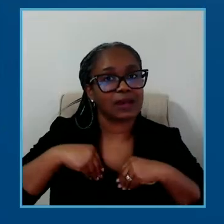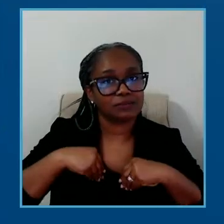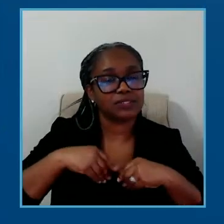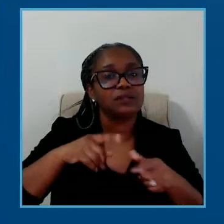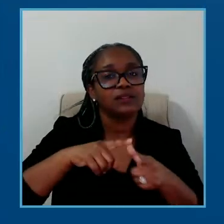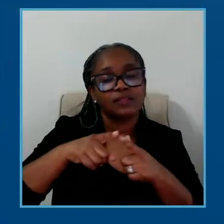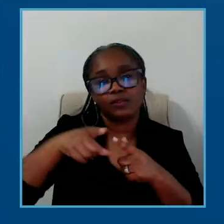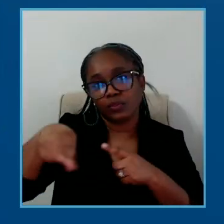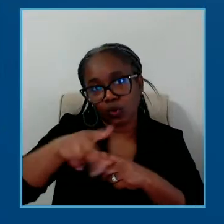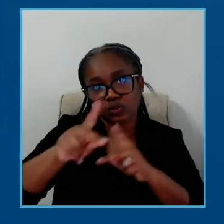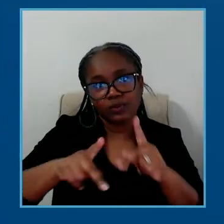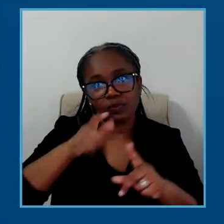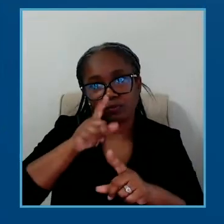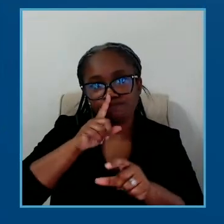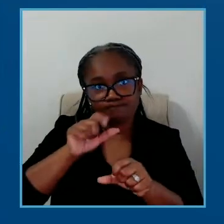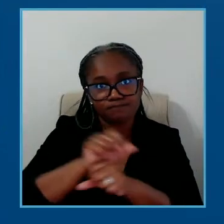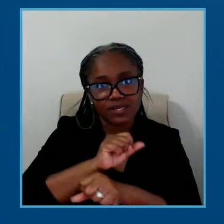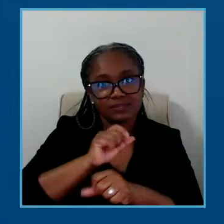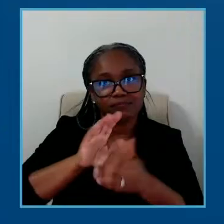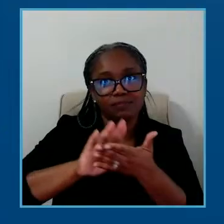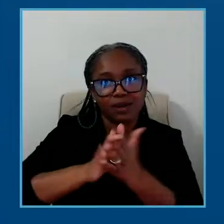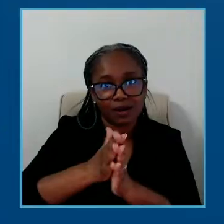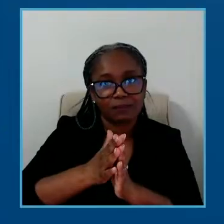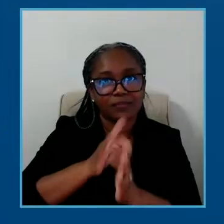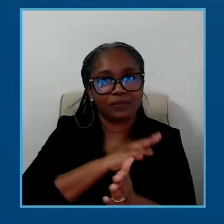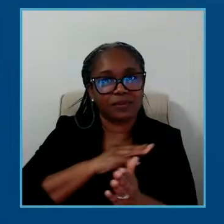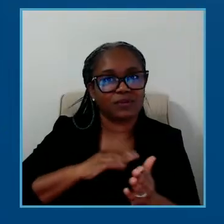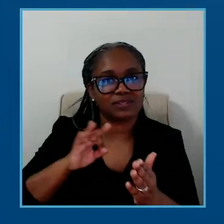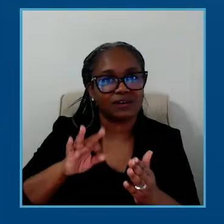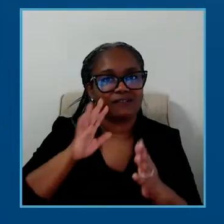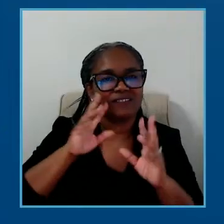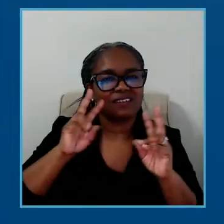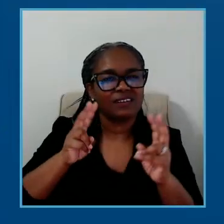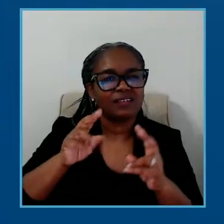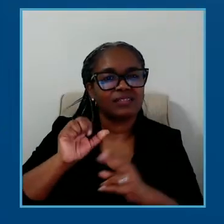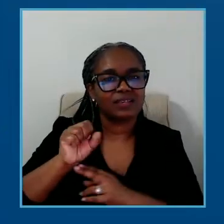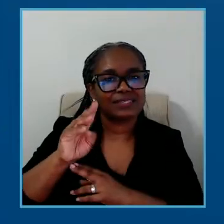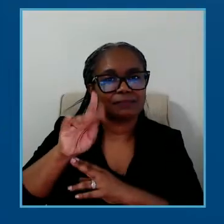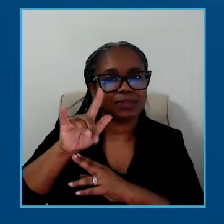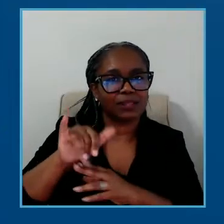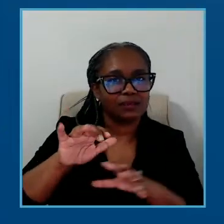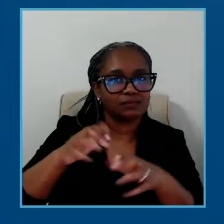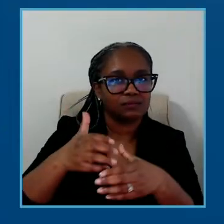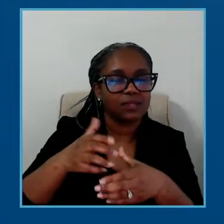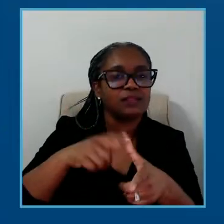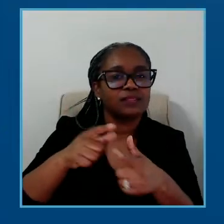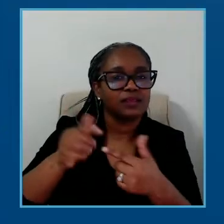the members of the assembly at the time the matter is raised again.